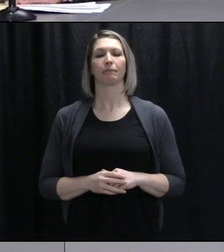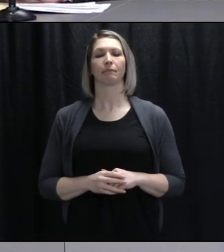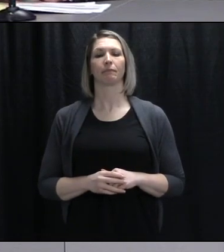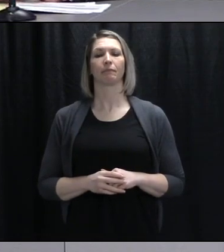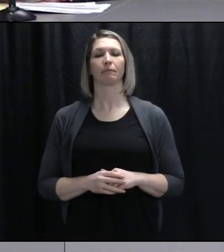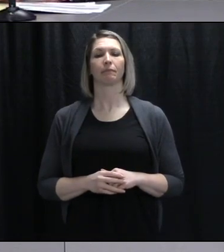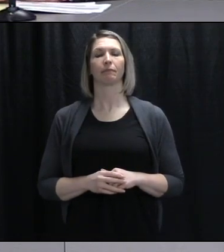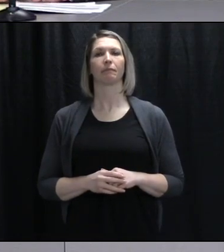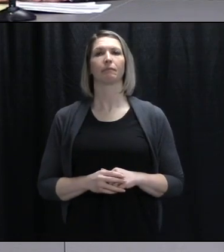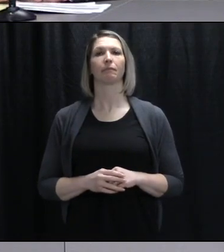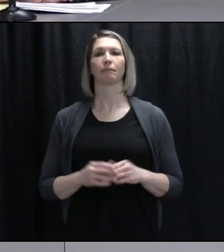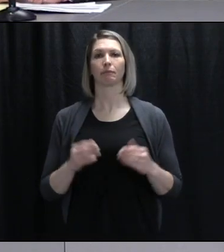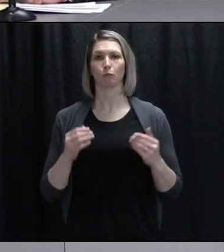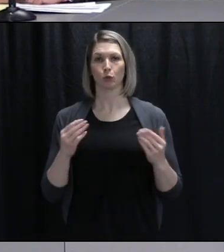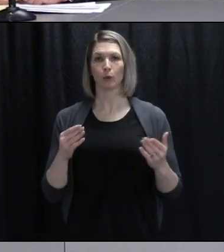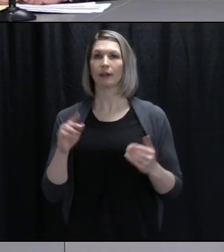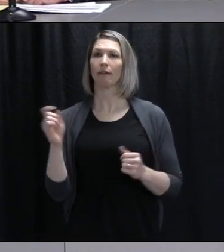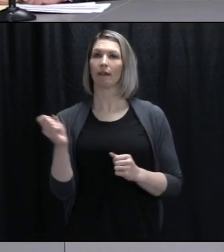Please go ahead. Your line is open.